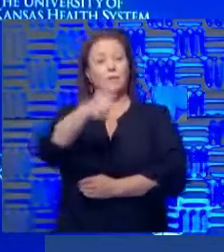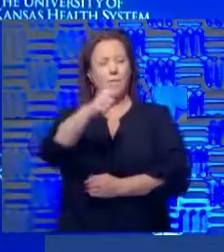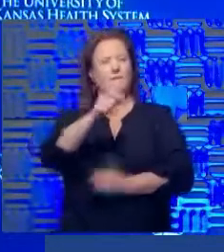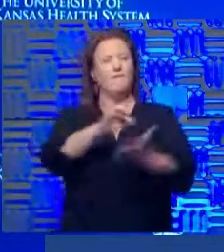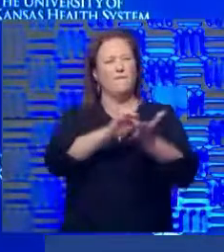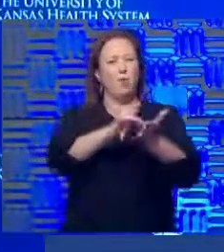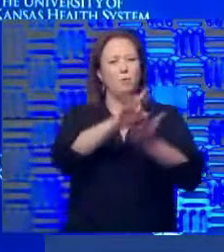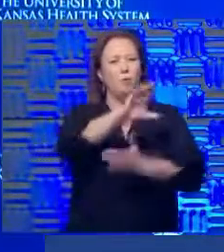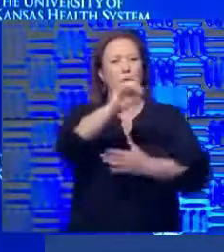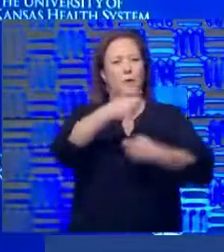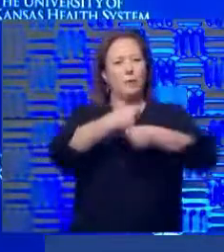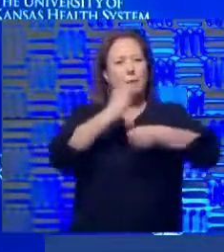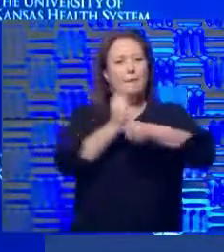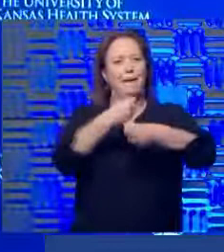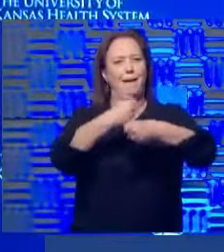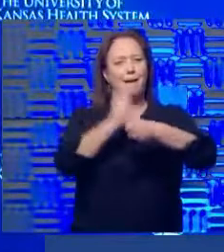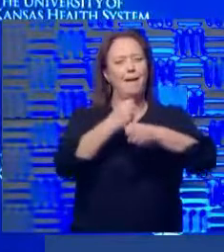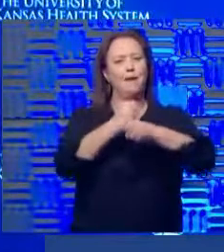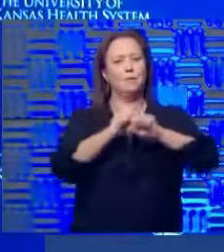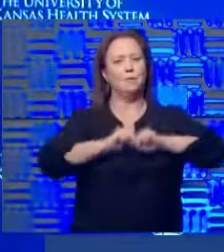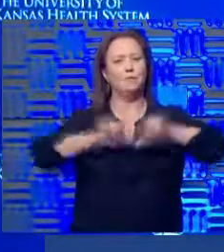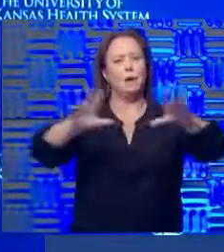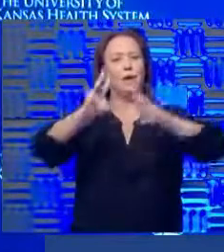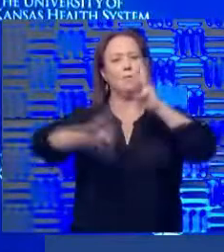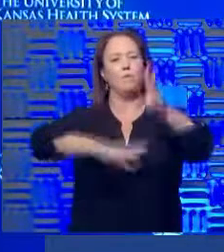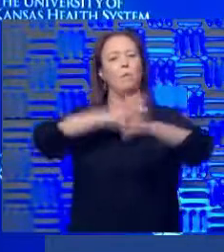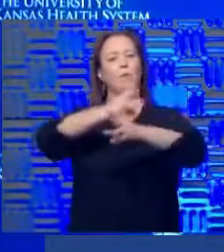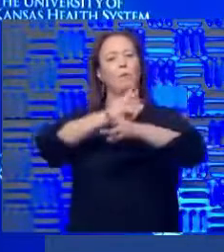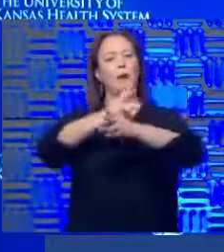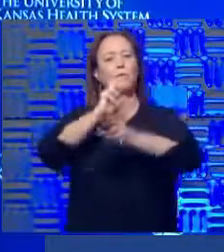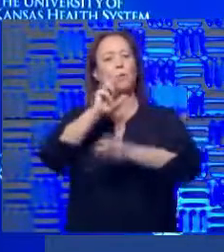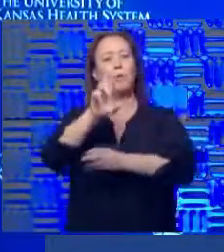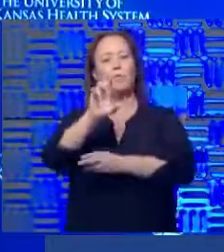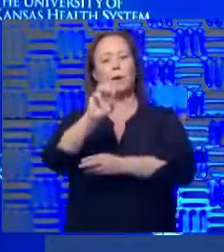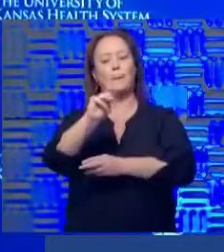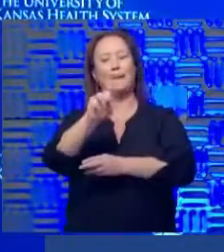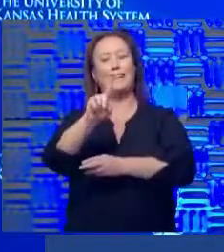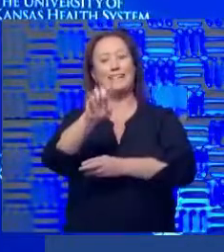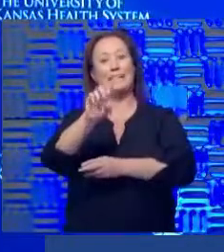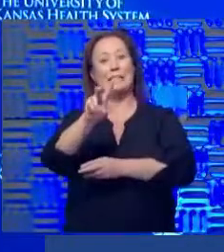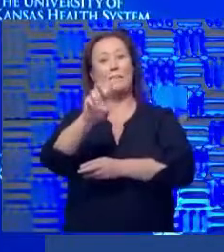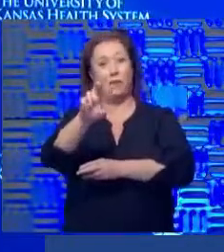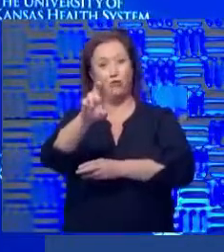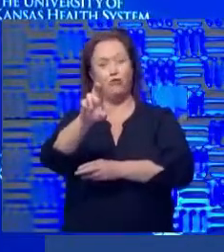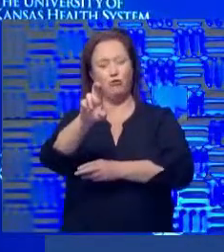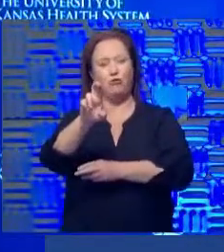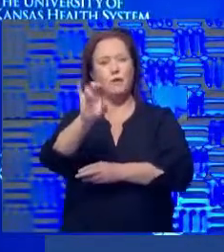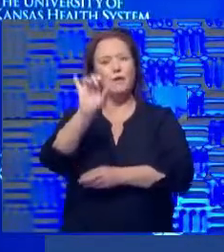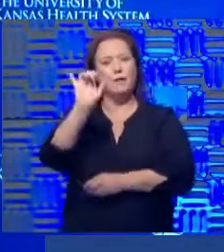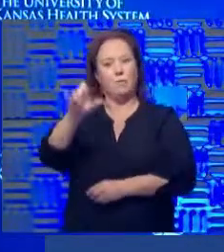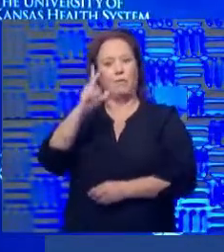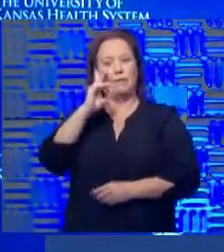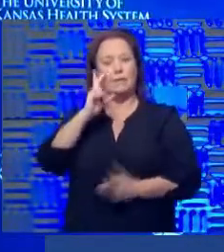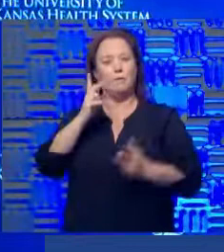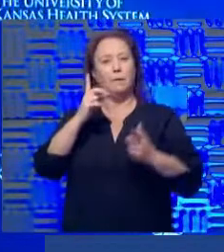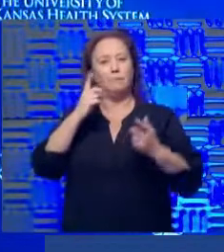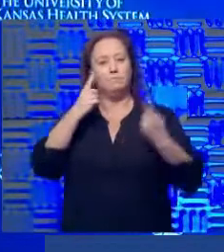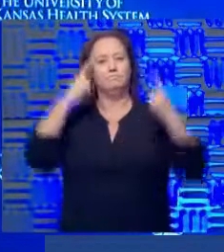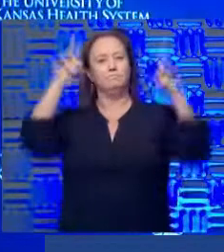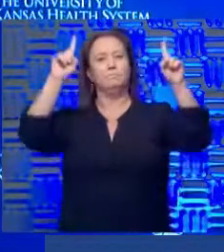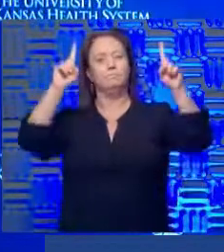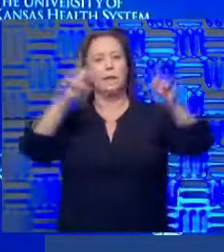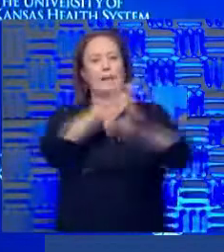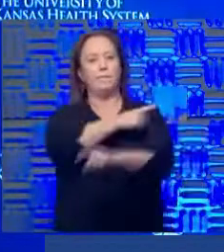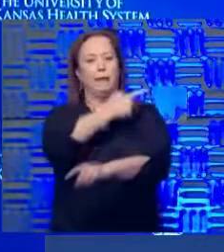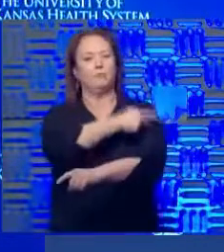pharmaceuticals to ramp up production so it can go worldwide for distribution. That's a great outcome. We'll have to see what it really means to how patients